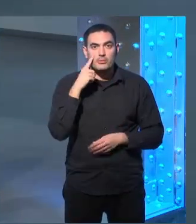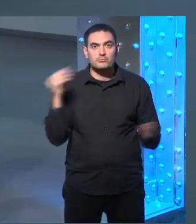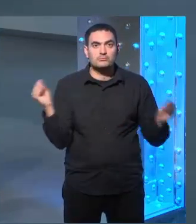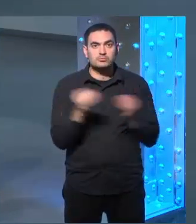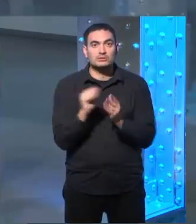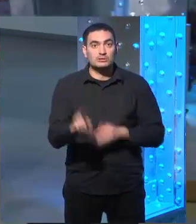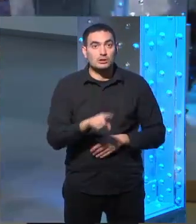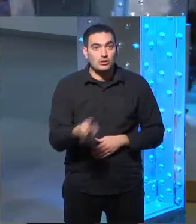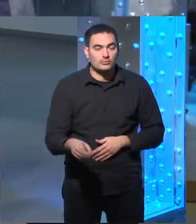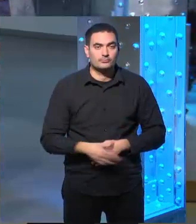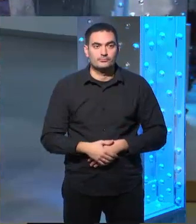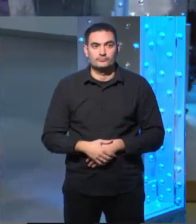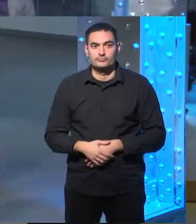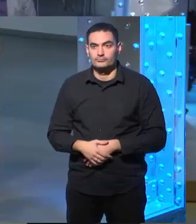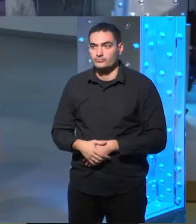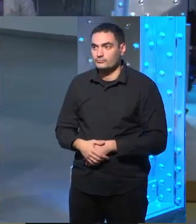this type of learning?